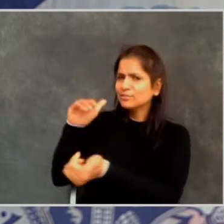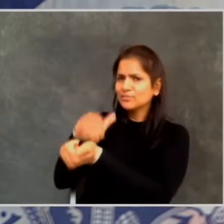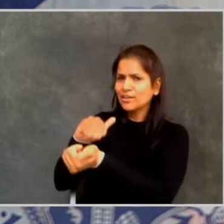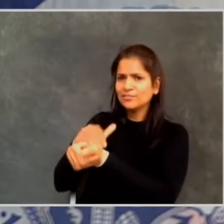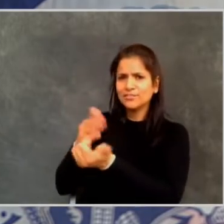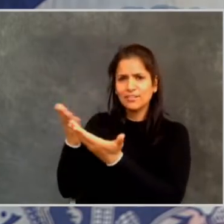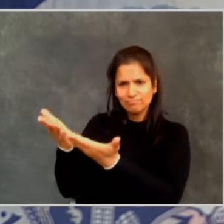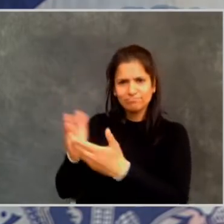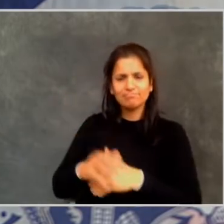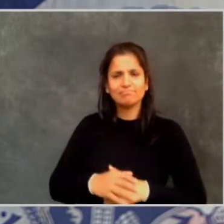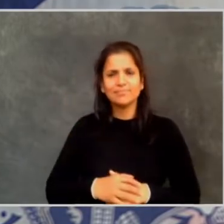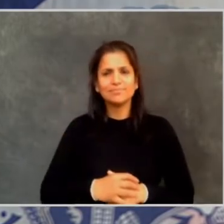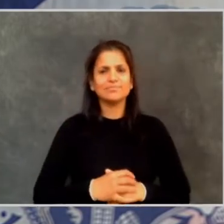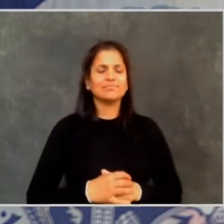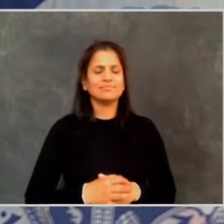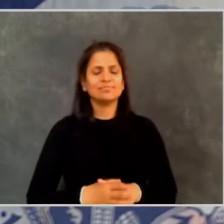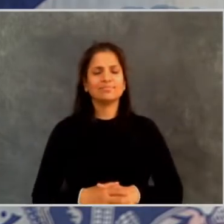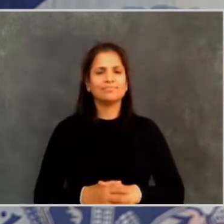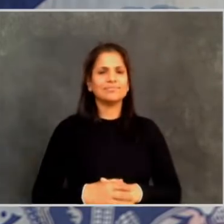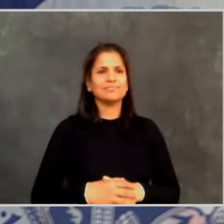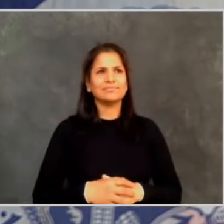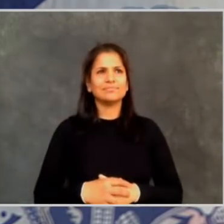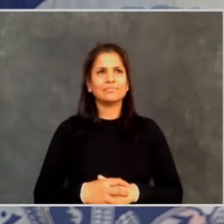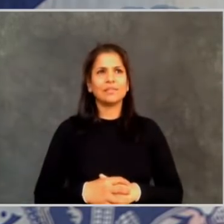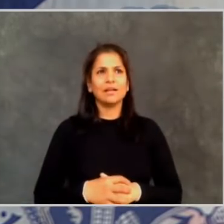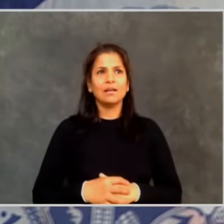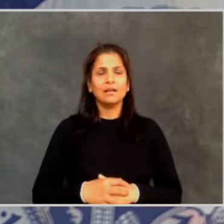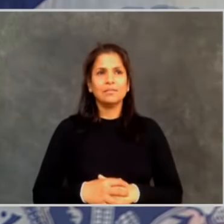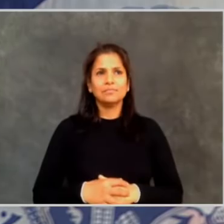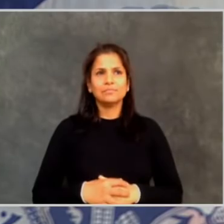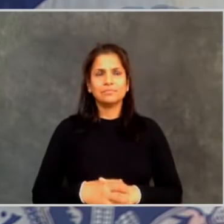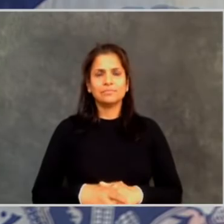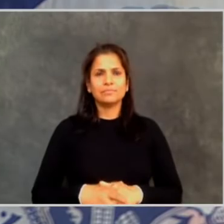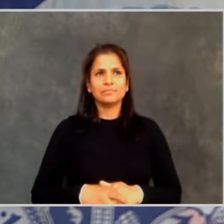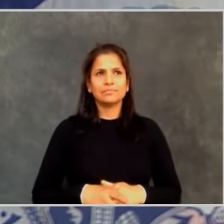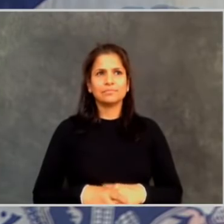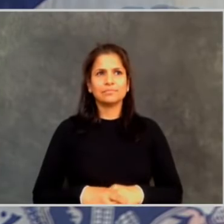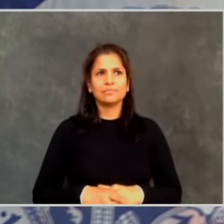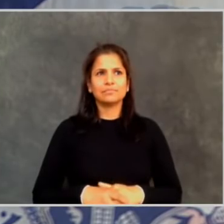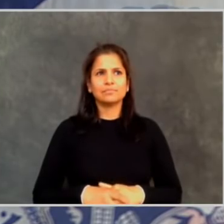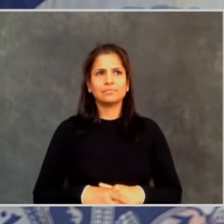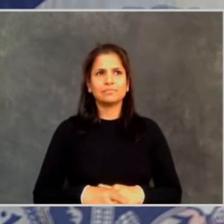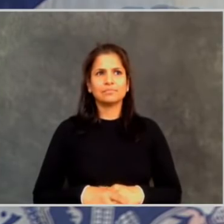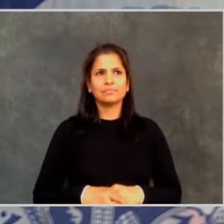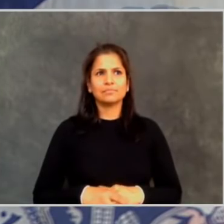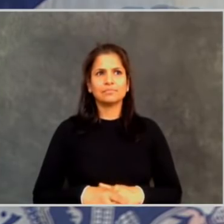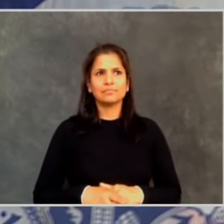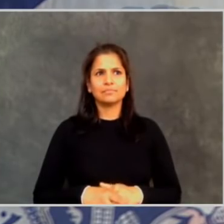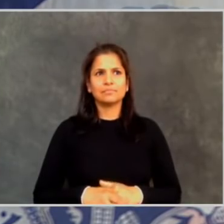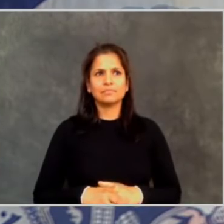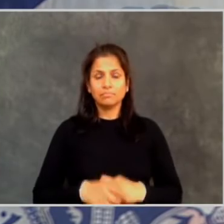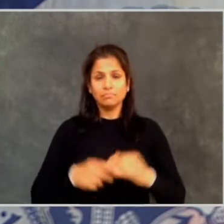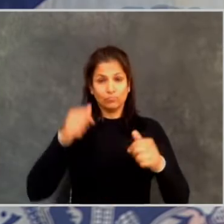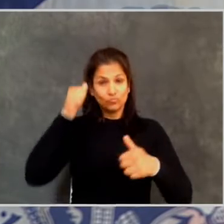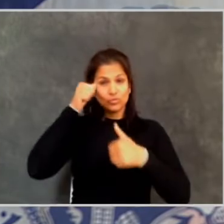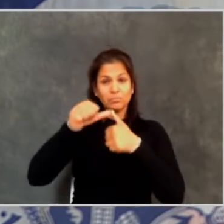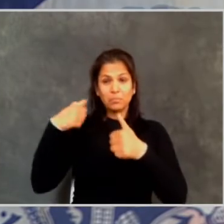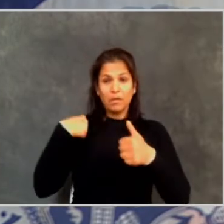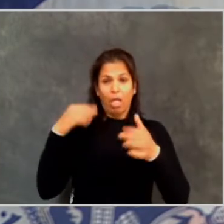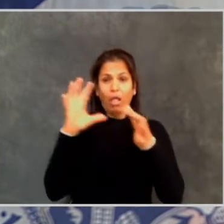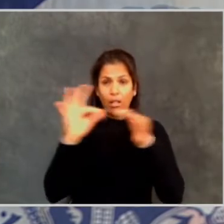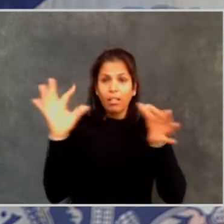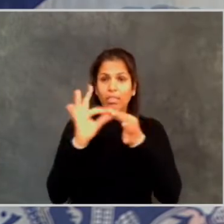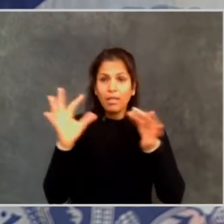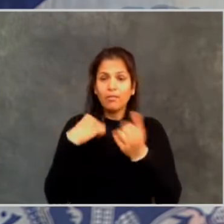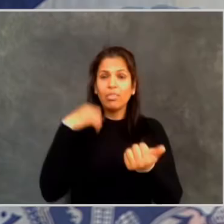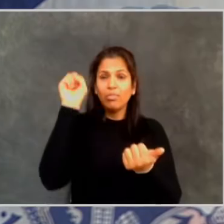laid out individually as they're starting. Of course, the first part, the most important part, the continued support for the public hospitals, that we've been updating you on